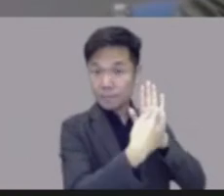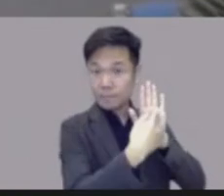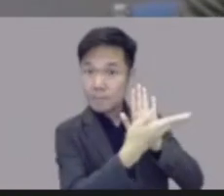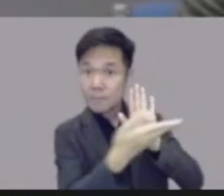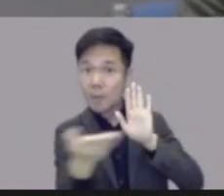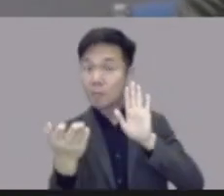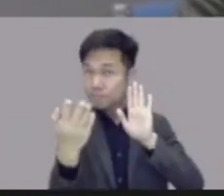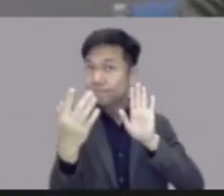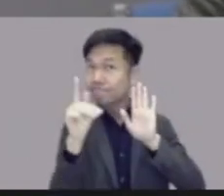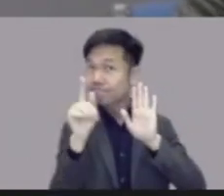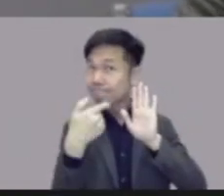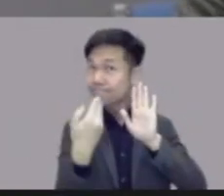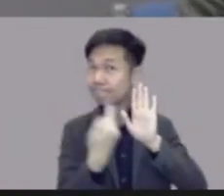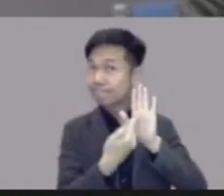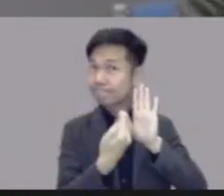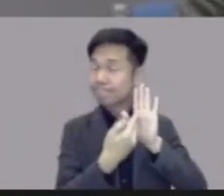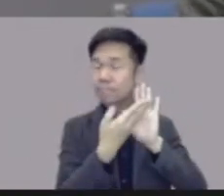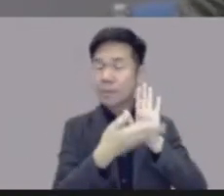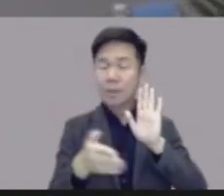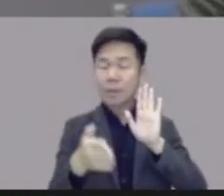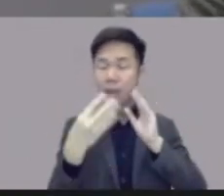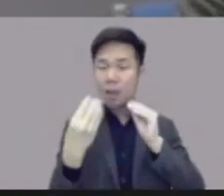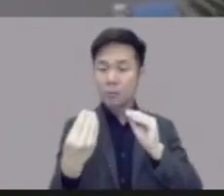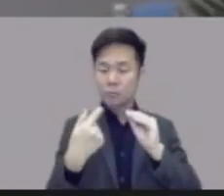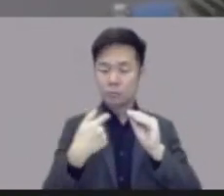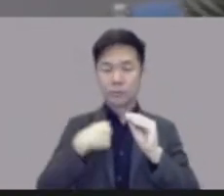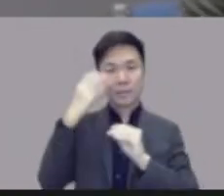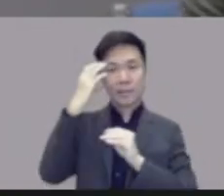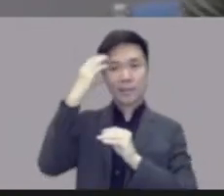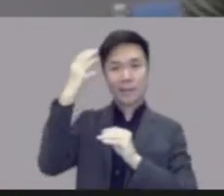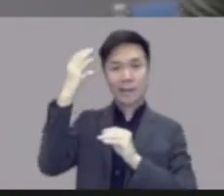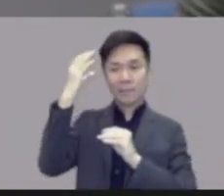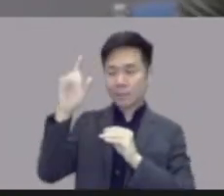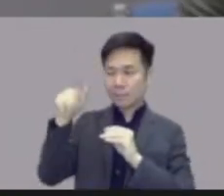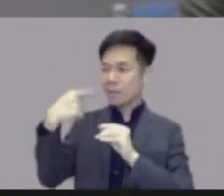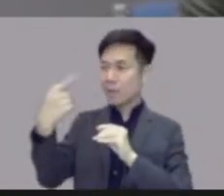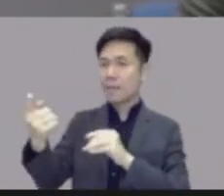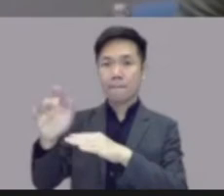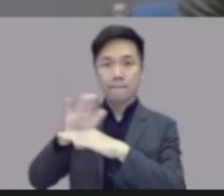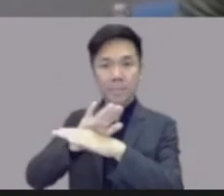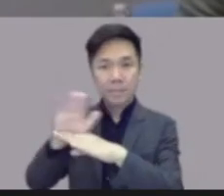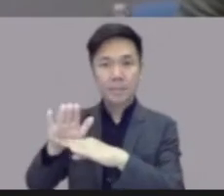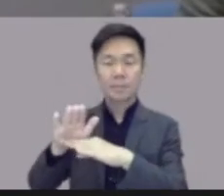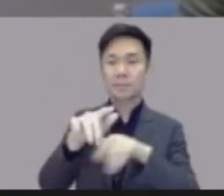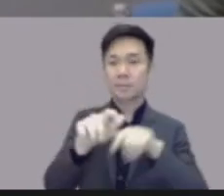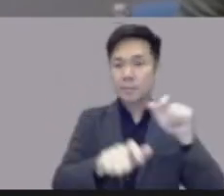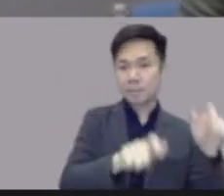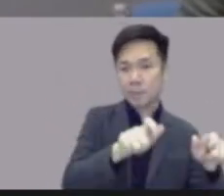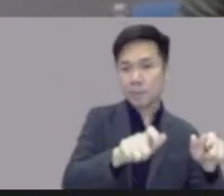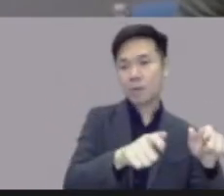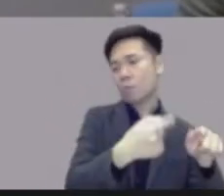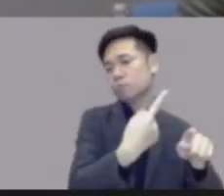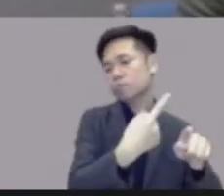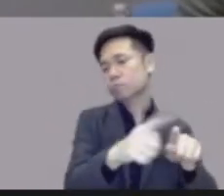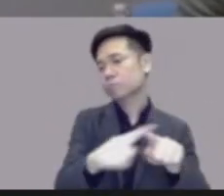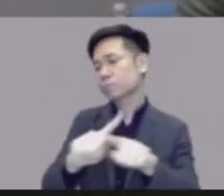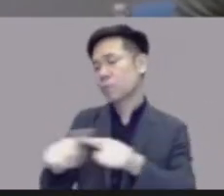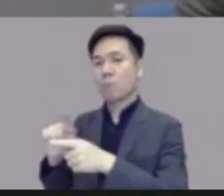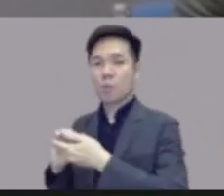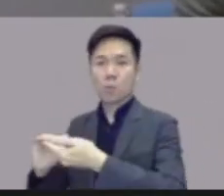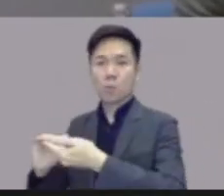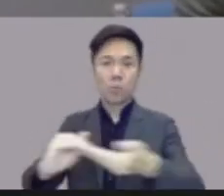provide fund basis of multilateral cooperation and coordinated actions exploring way to gather and